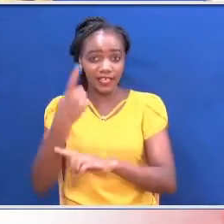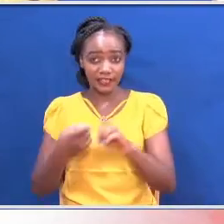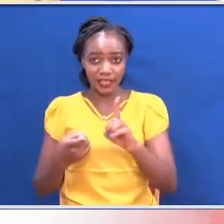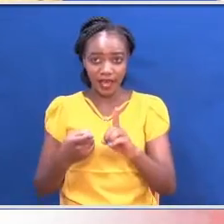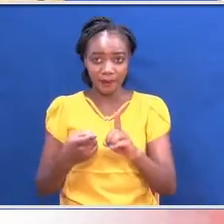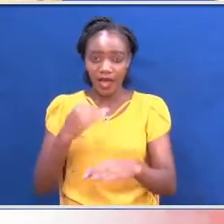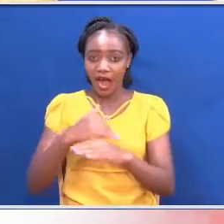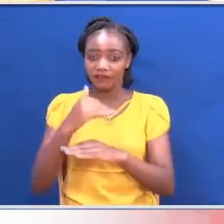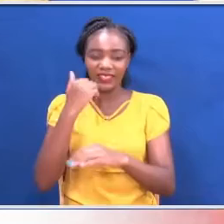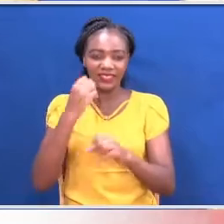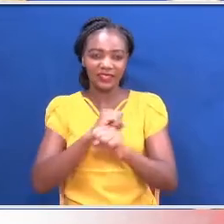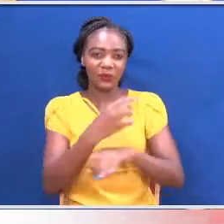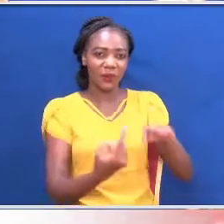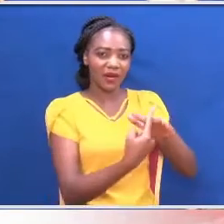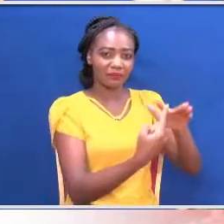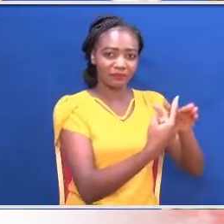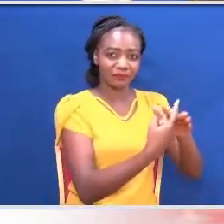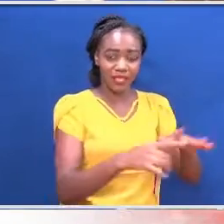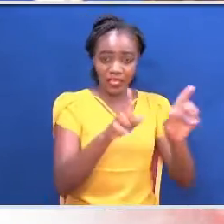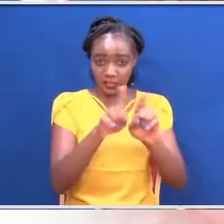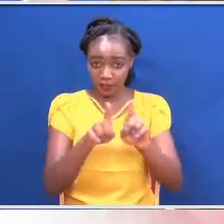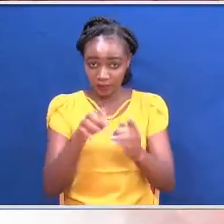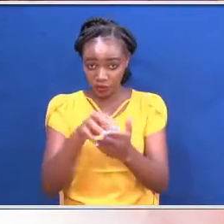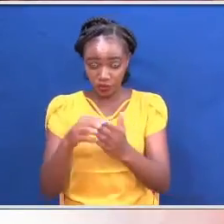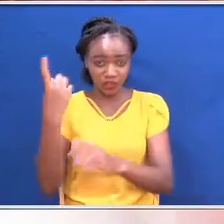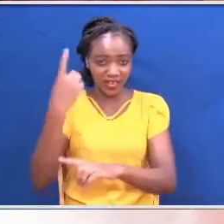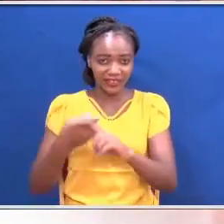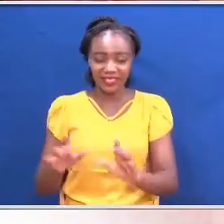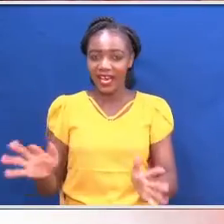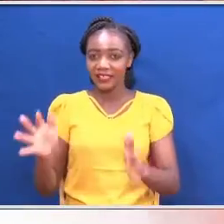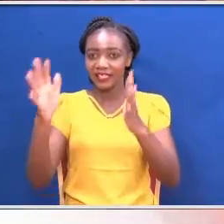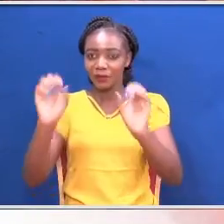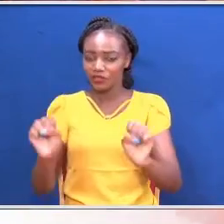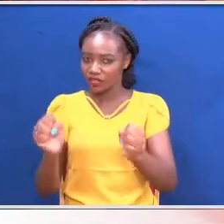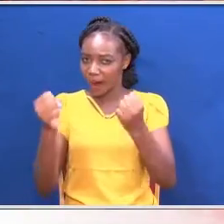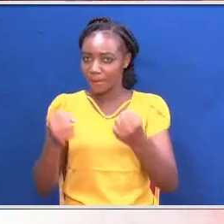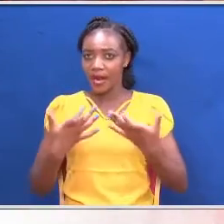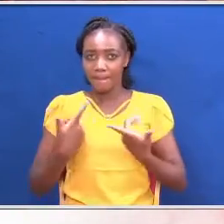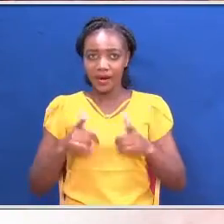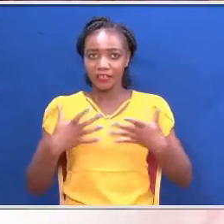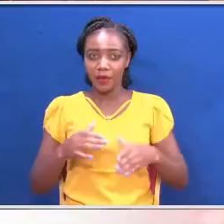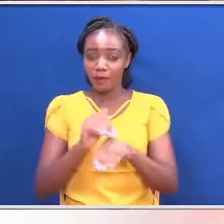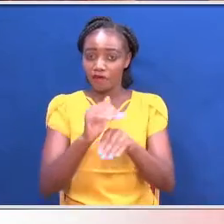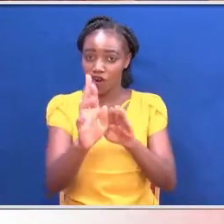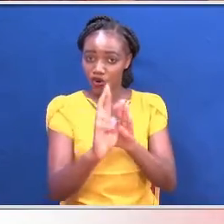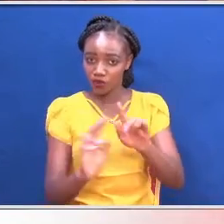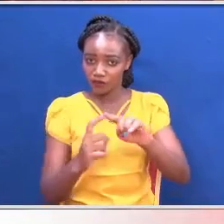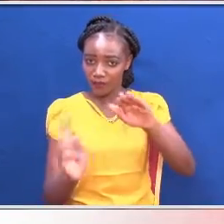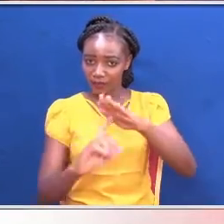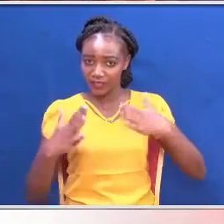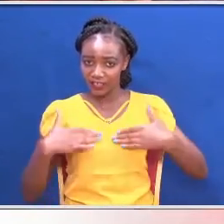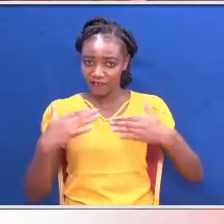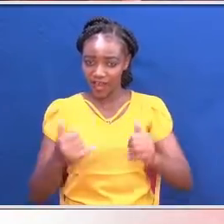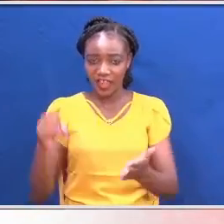on Saturday. Just like last year, the celebrations were marked in strict adherence to COVID-19 guidelines, among